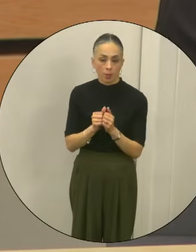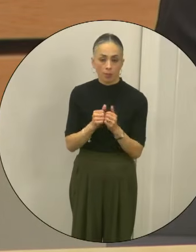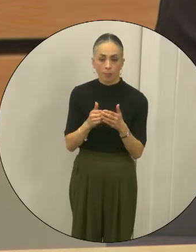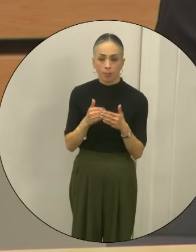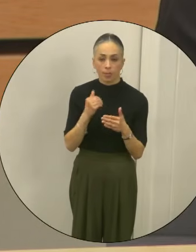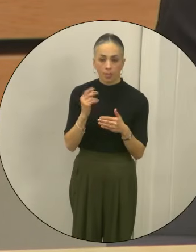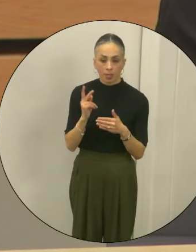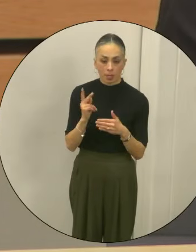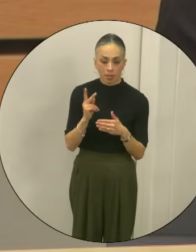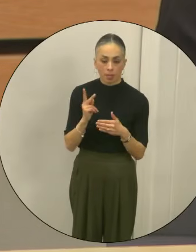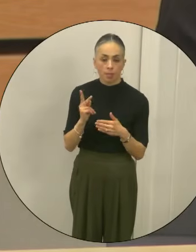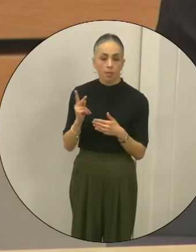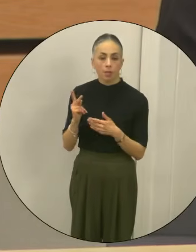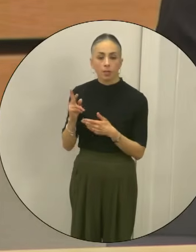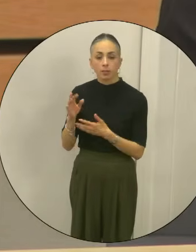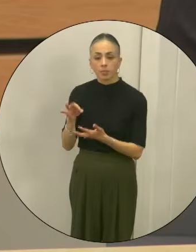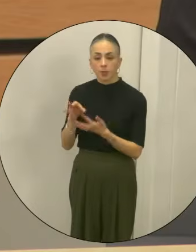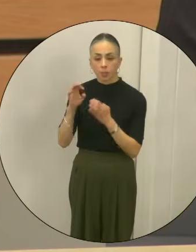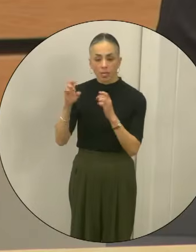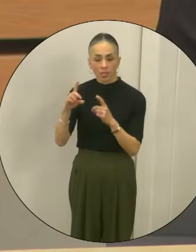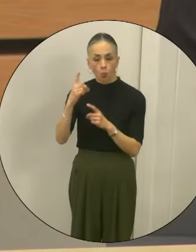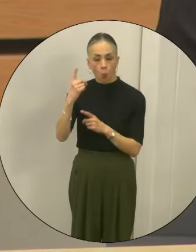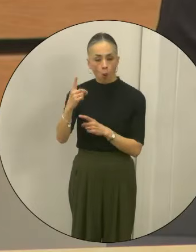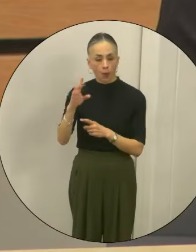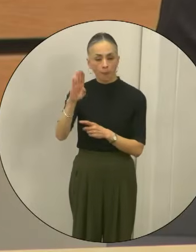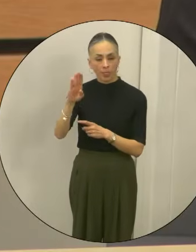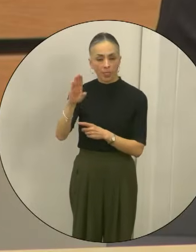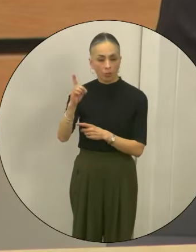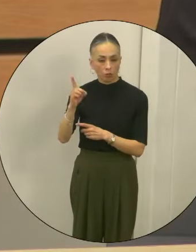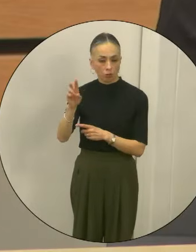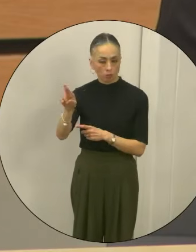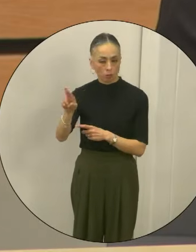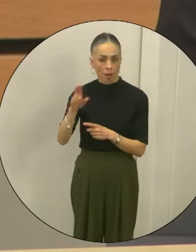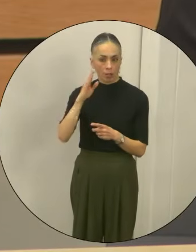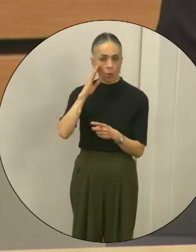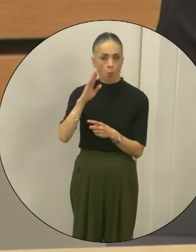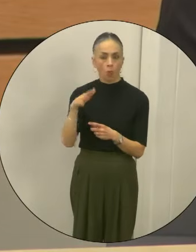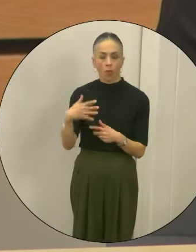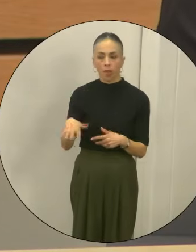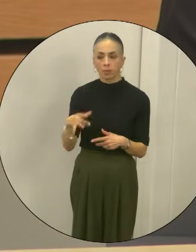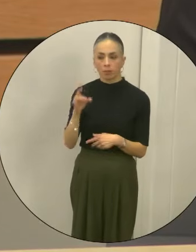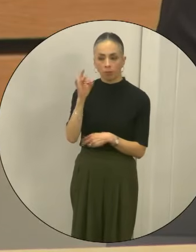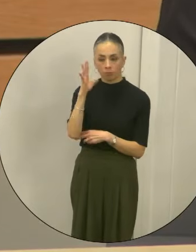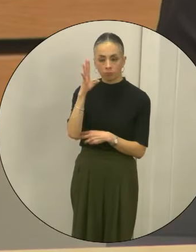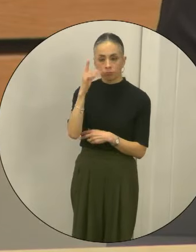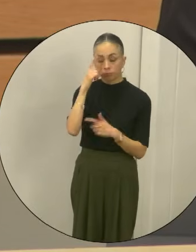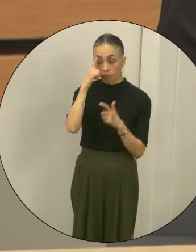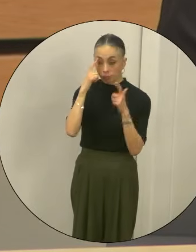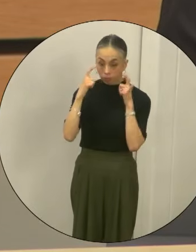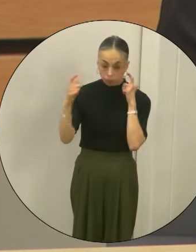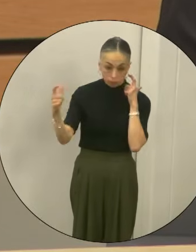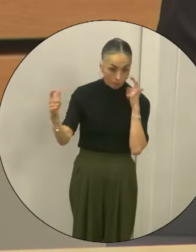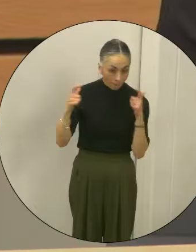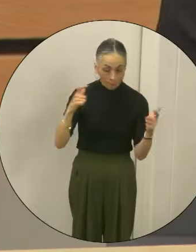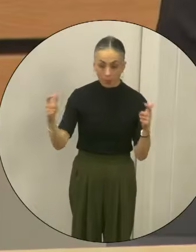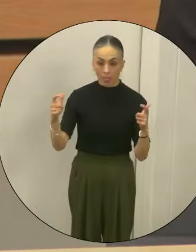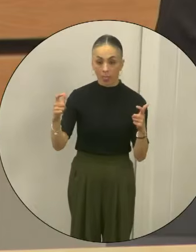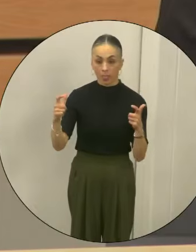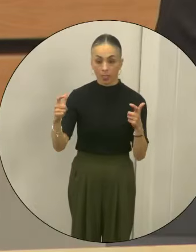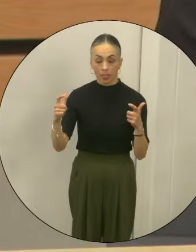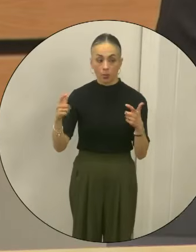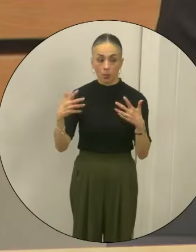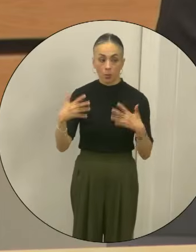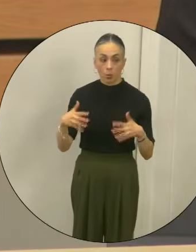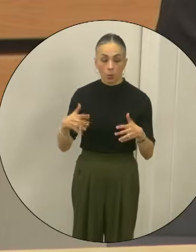and special ed together as one BDR? And I know that's a huge lift. I know it's big. It's a huge